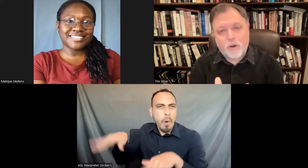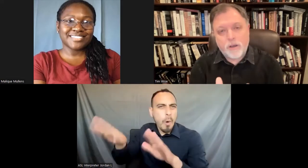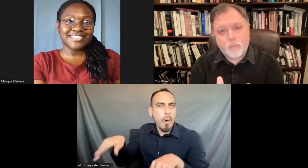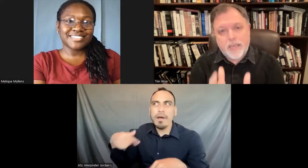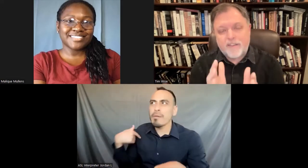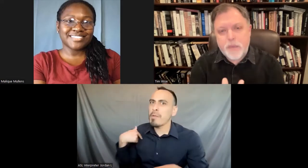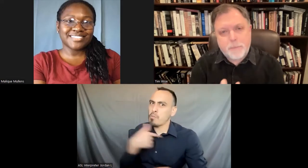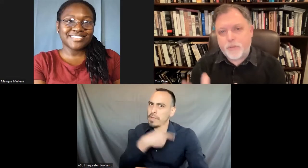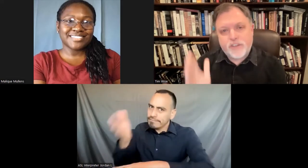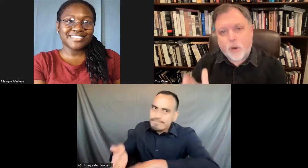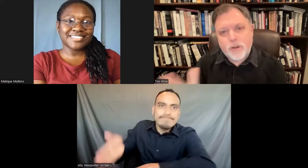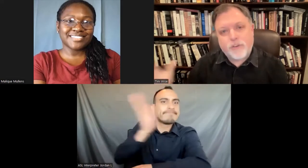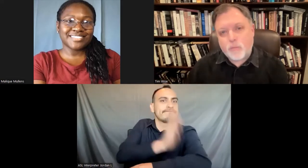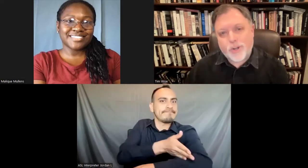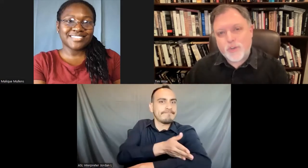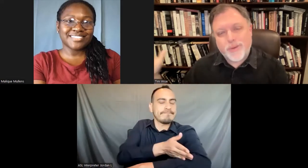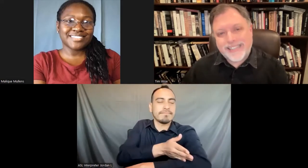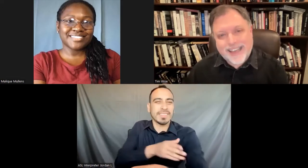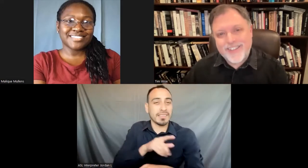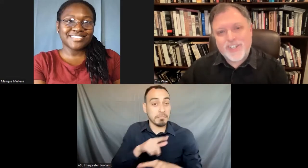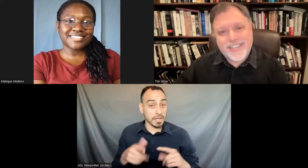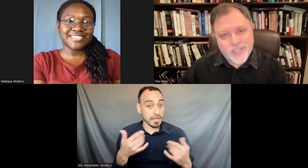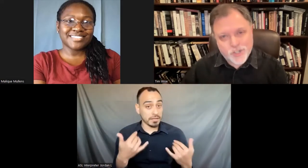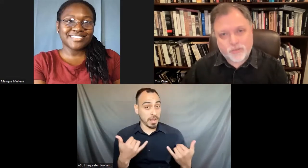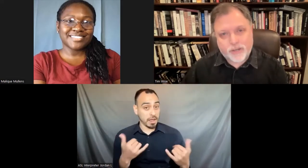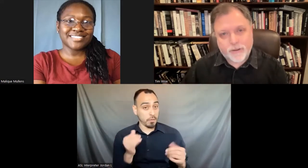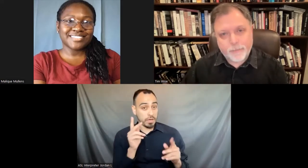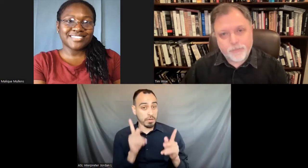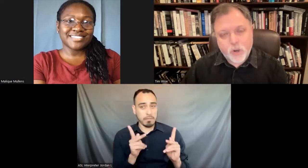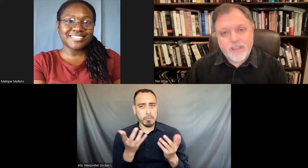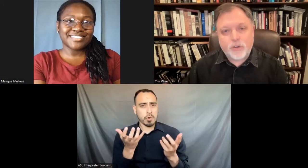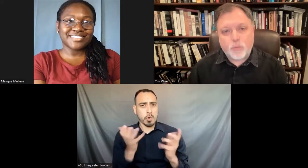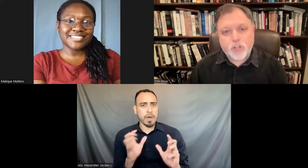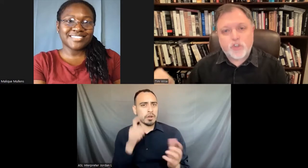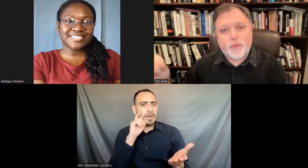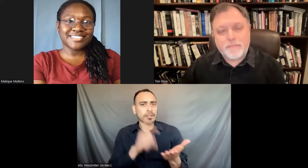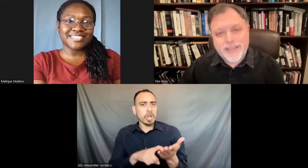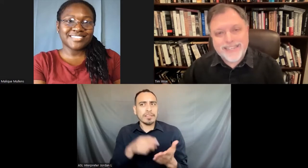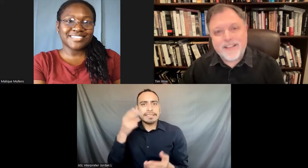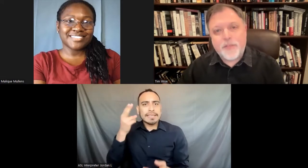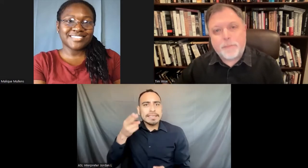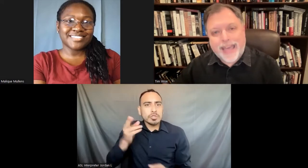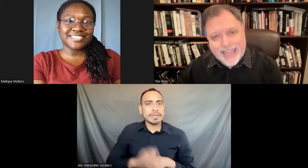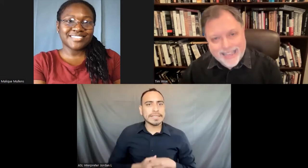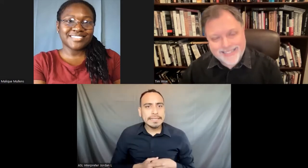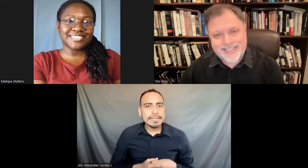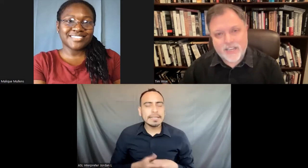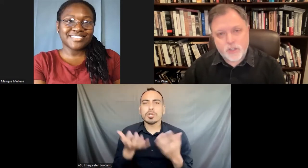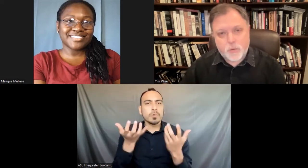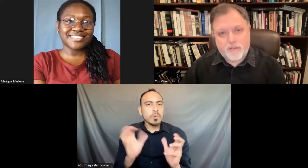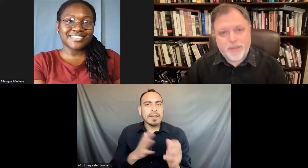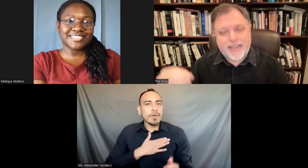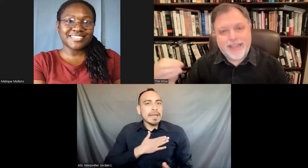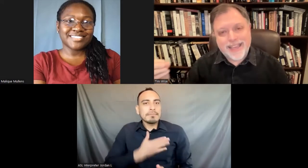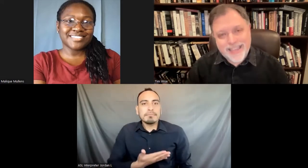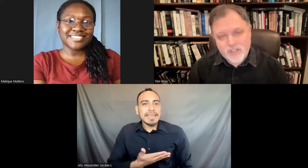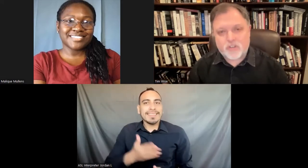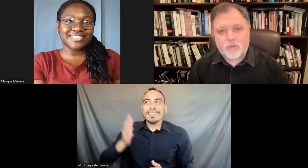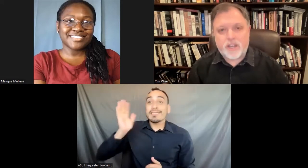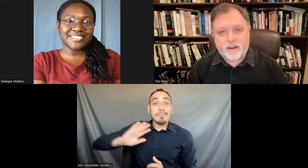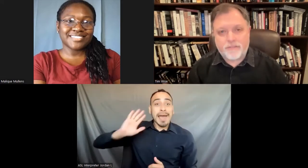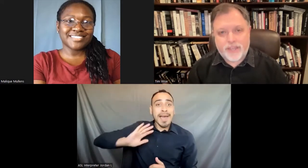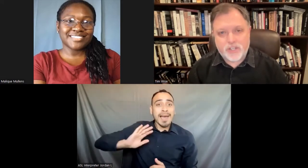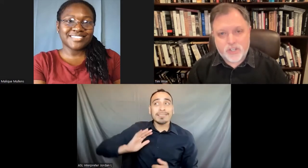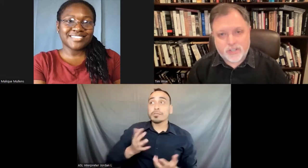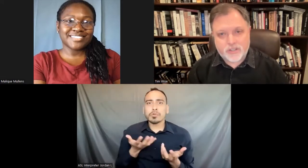Now we have people that don't even want to acknowledge the history, don't even want to admit the past to have been a